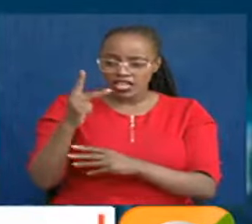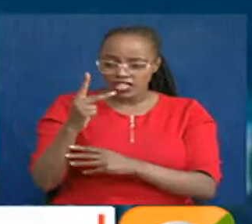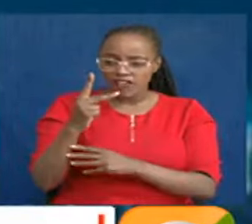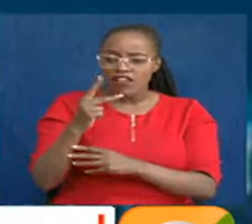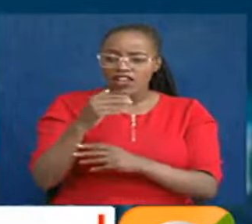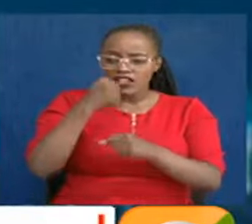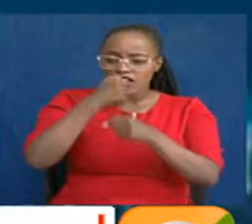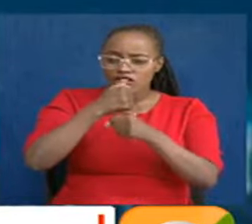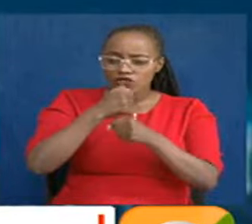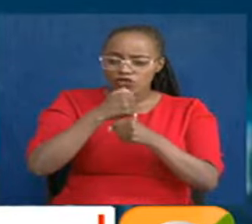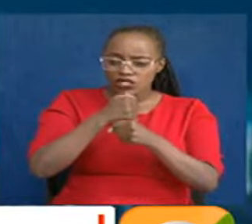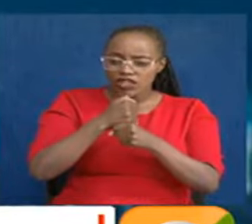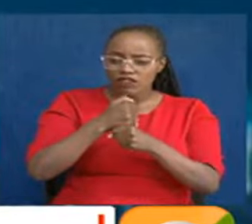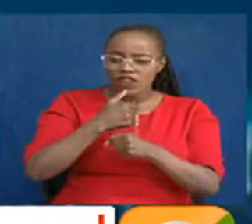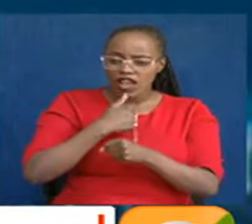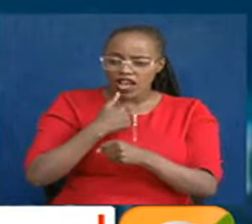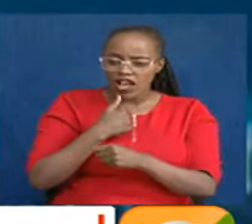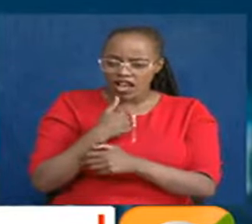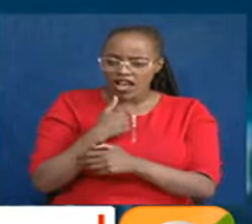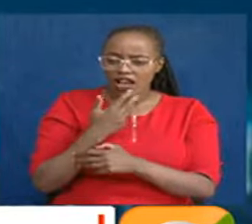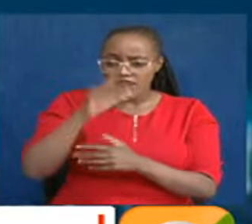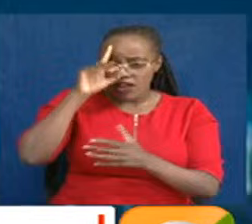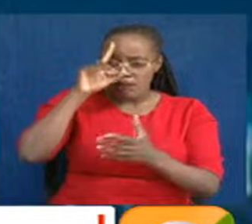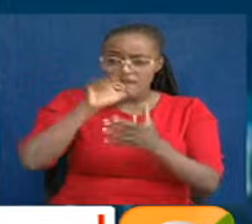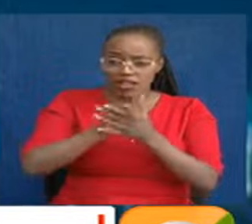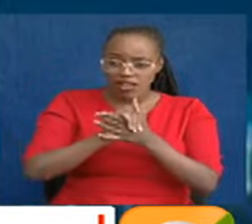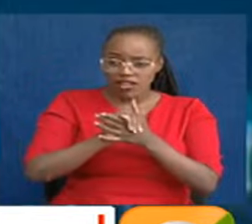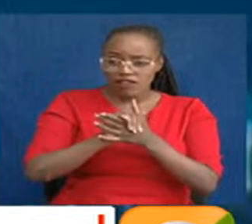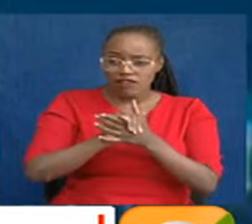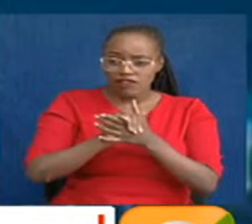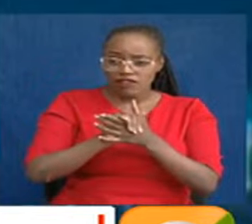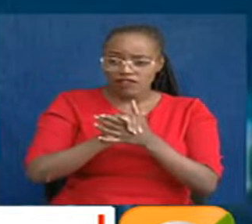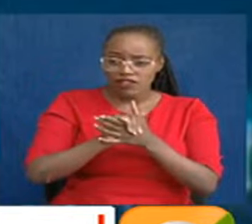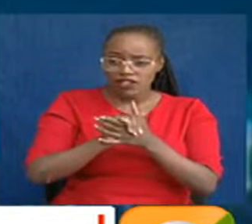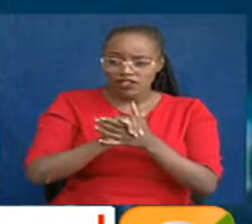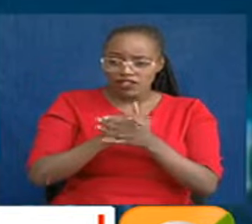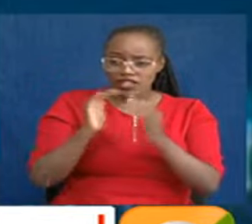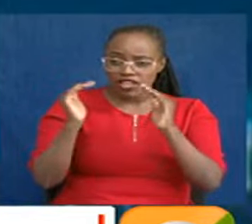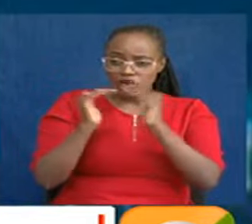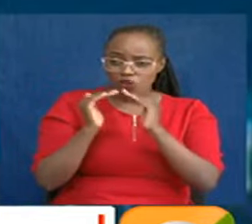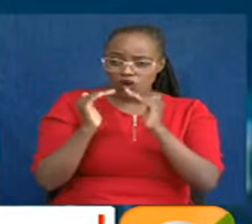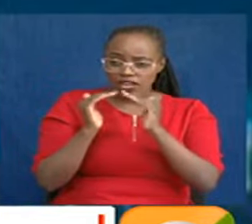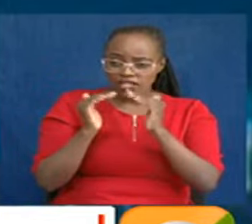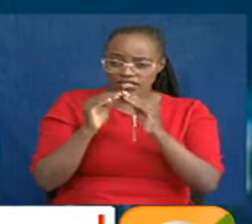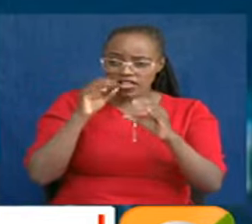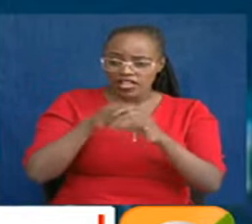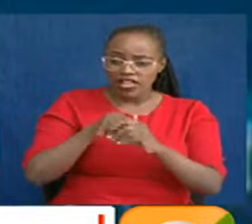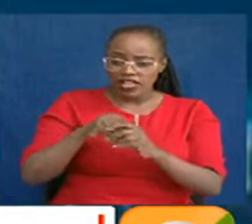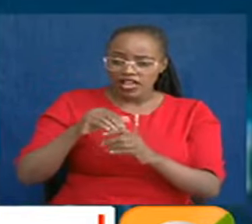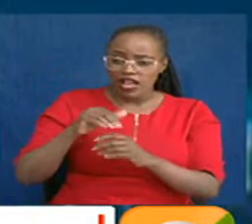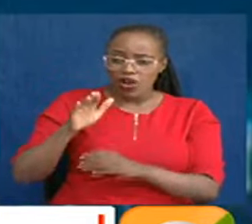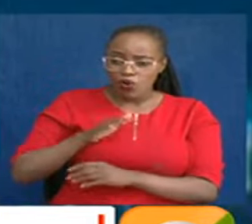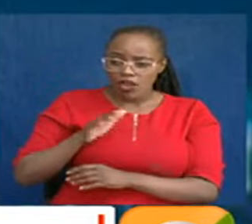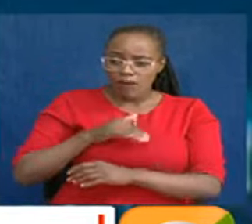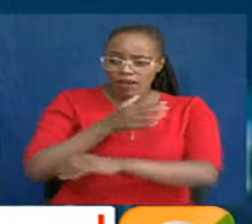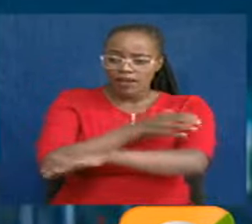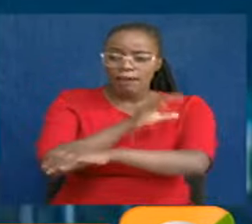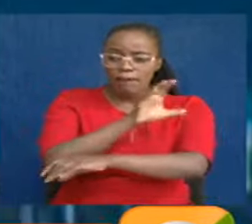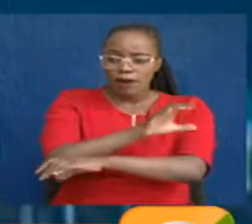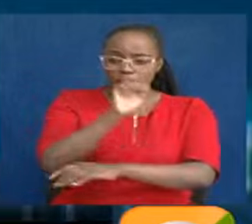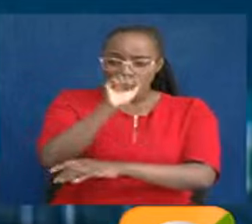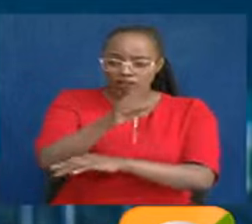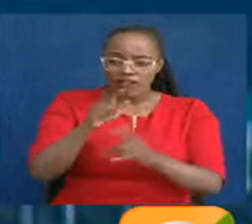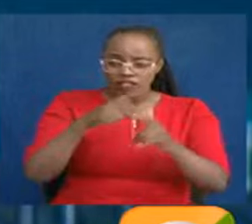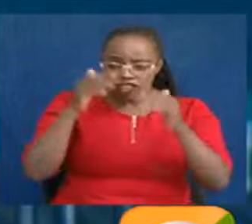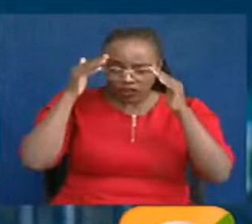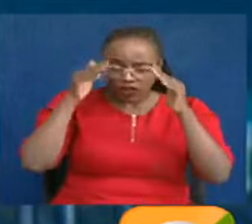is, I'm very much a believer of equality in women empowerment, right? Mm-hmm. So looking